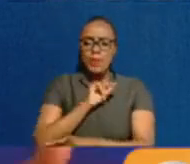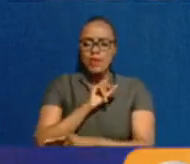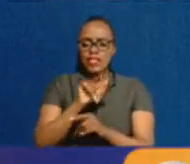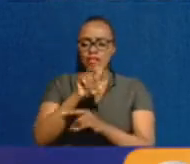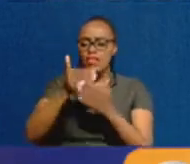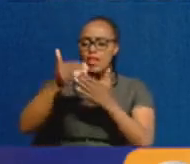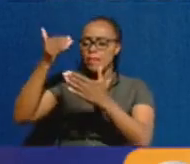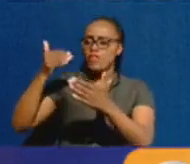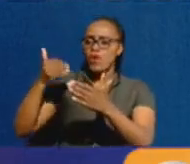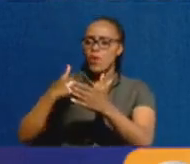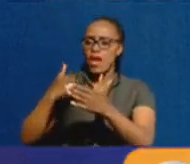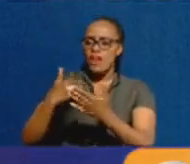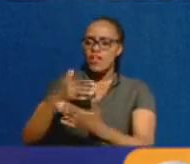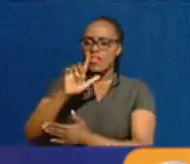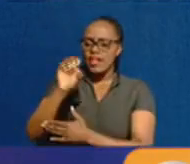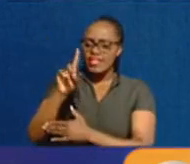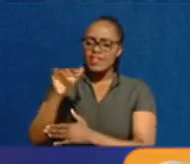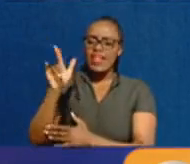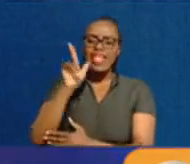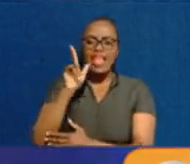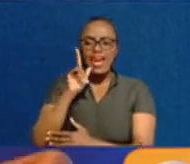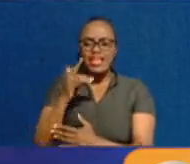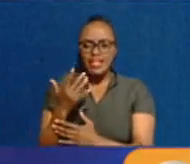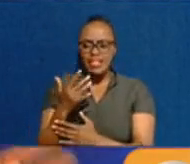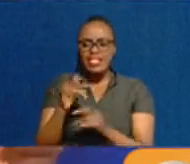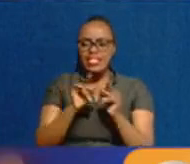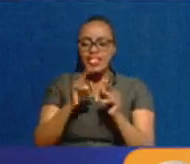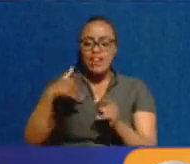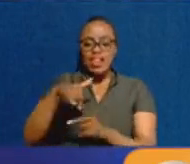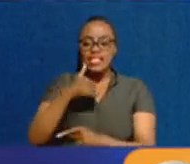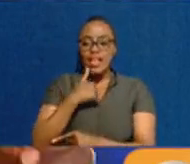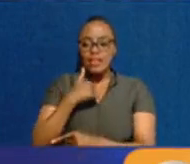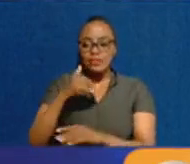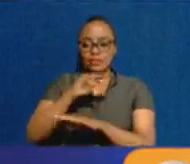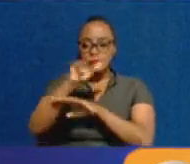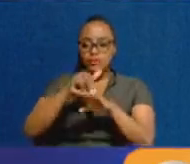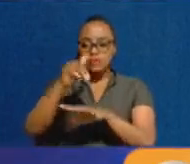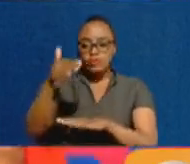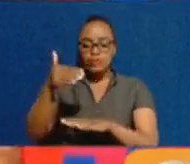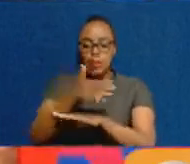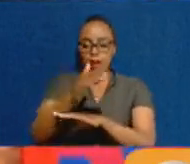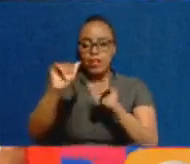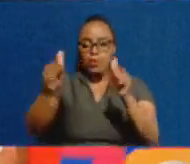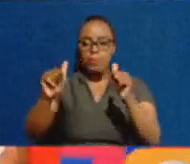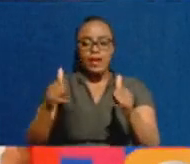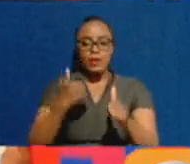week, Berlin. We had the other week, London. And yet, we don't have an international marathon back home.